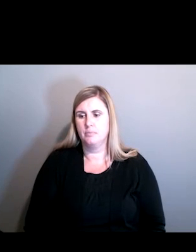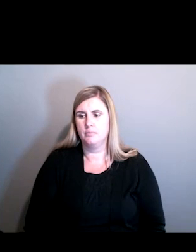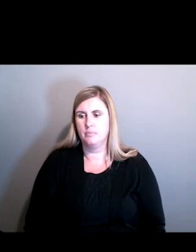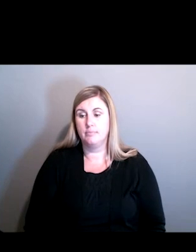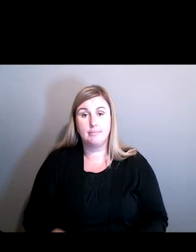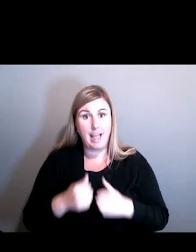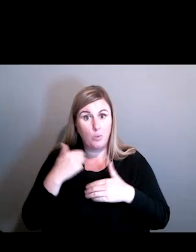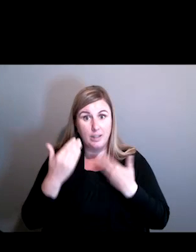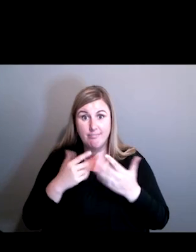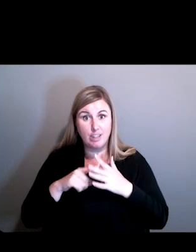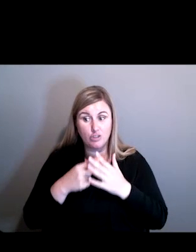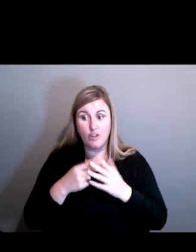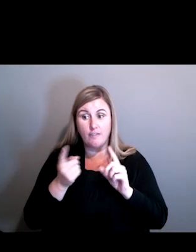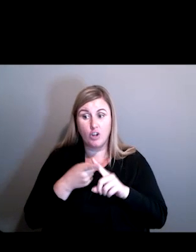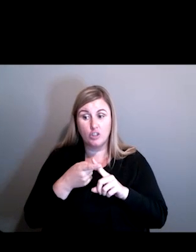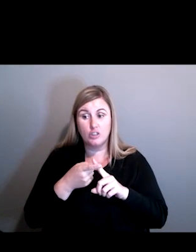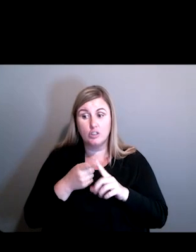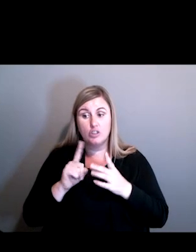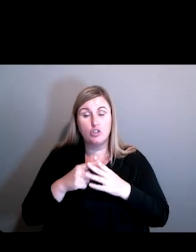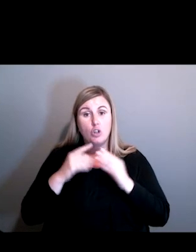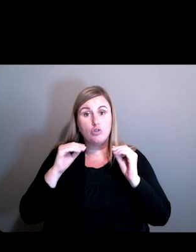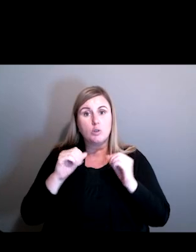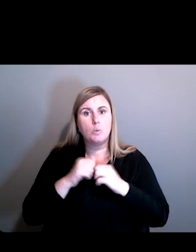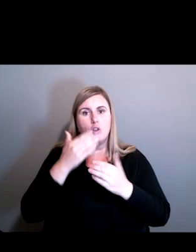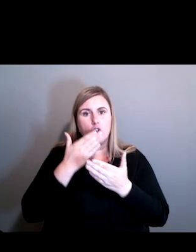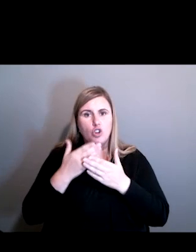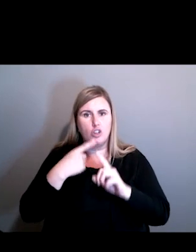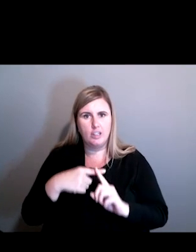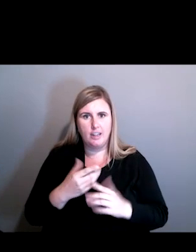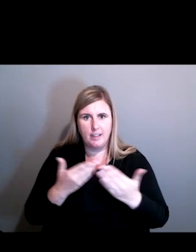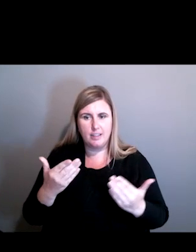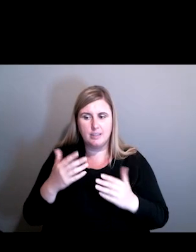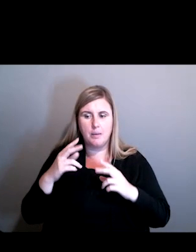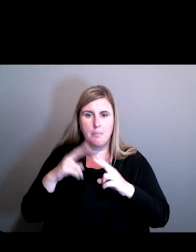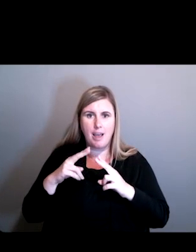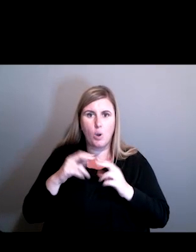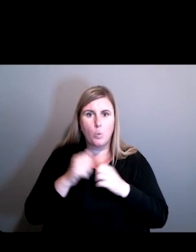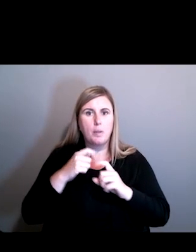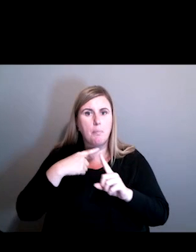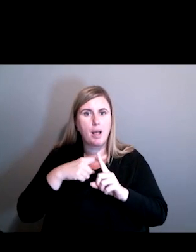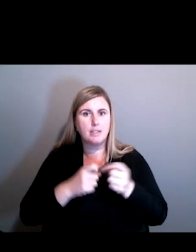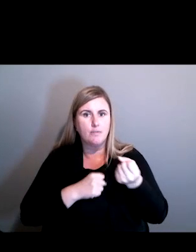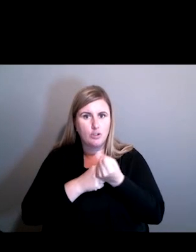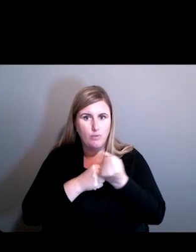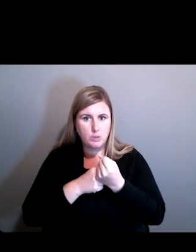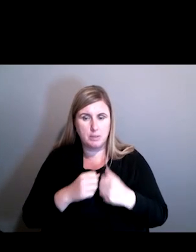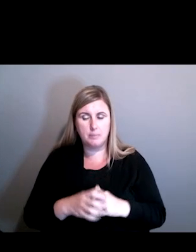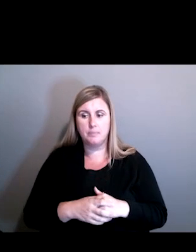So, how do we get started? First thing, start off instruction with good things. Pair instruction with positive